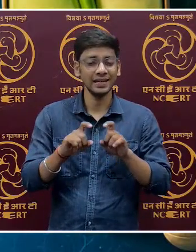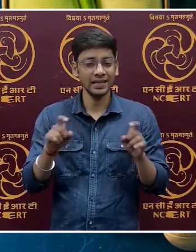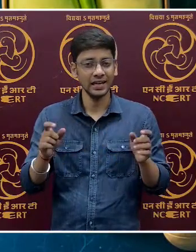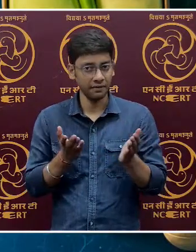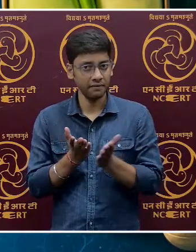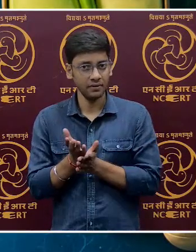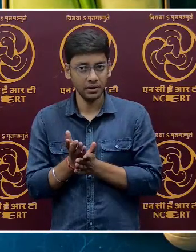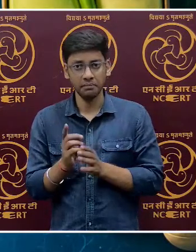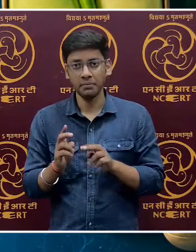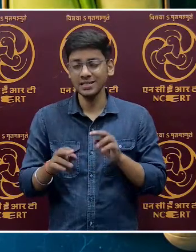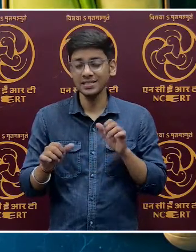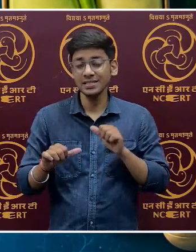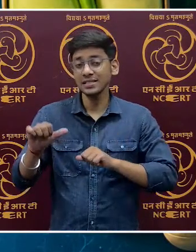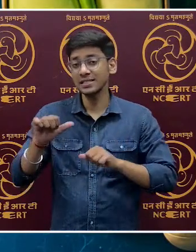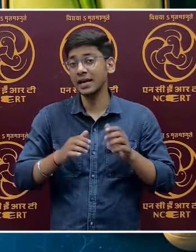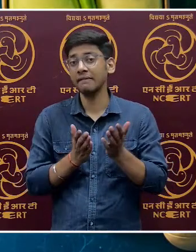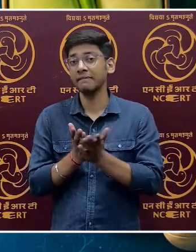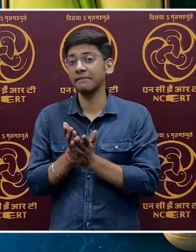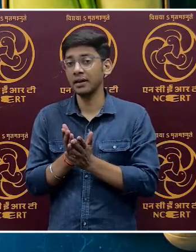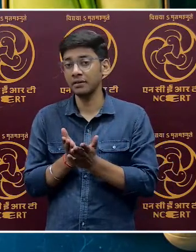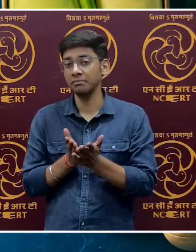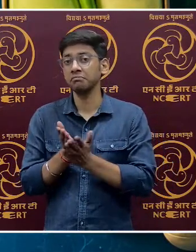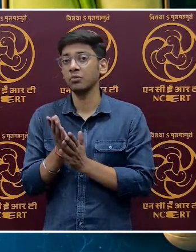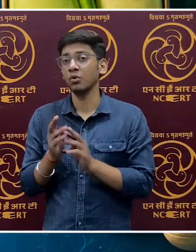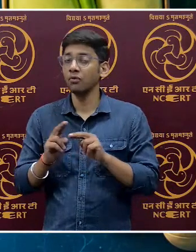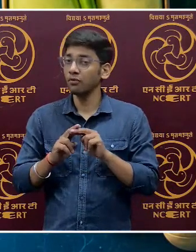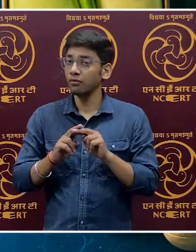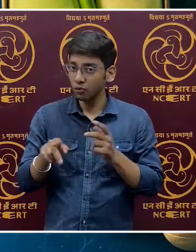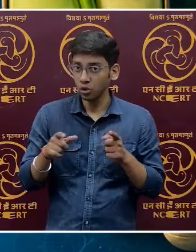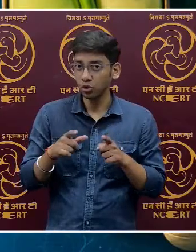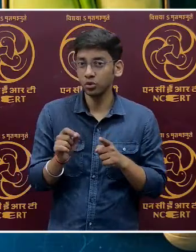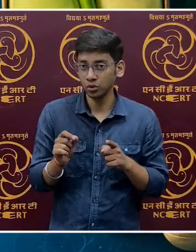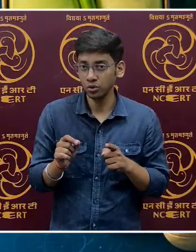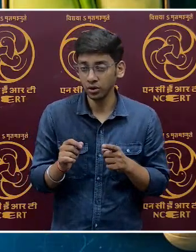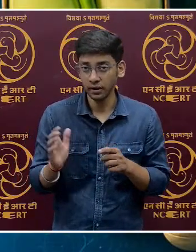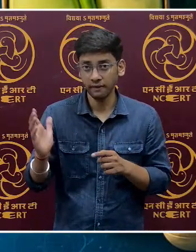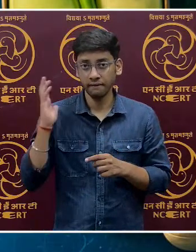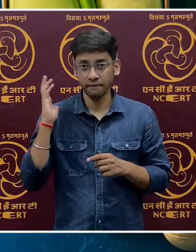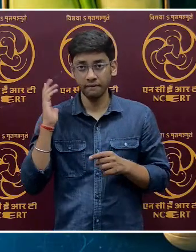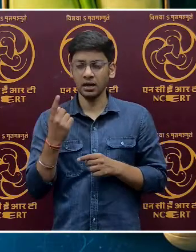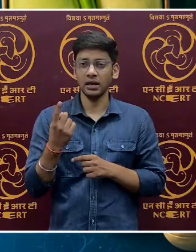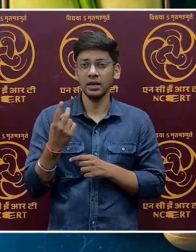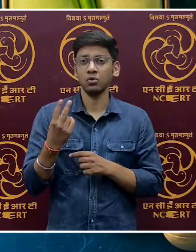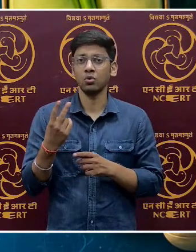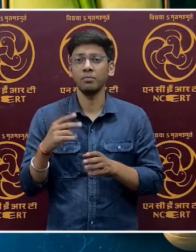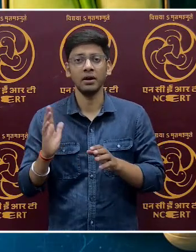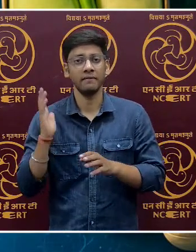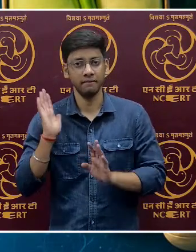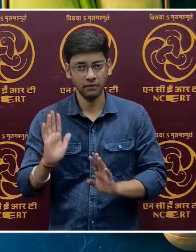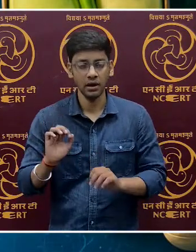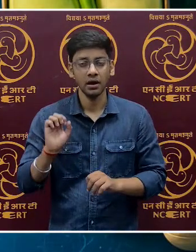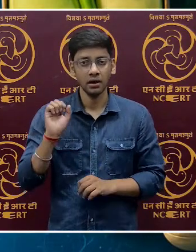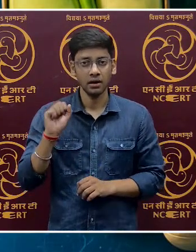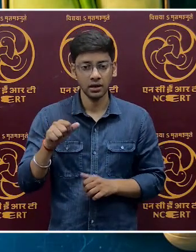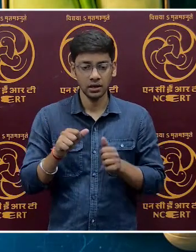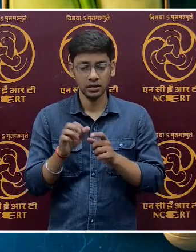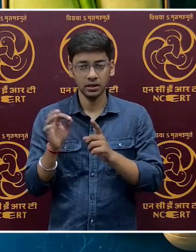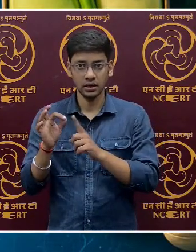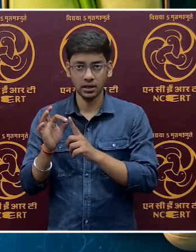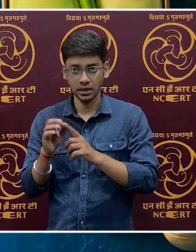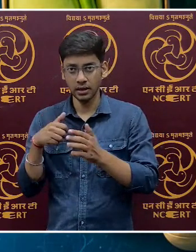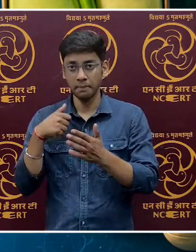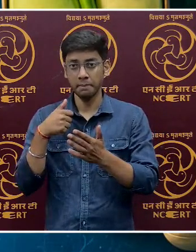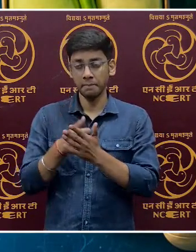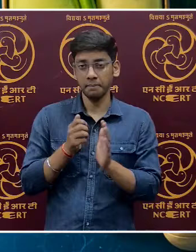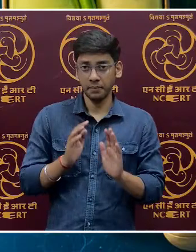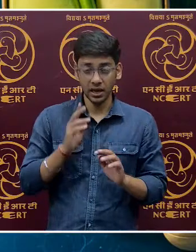and a scientific manner, you have to go for the full screen. You need to wait for 1 or 2 minutes. Yes, it is an application based, so of